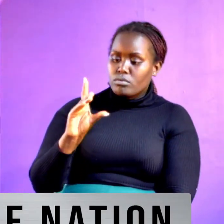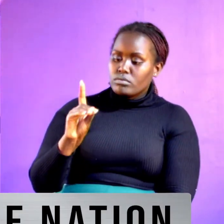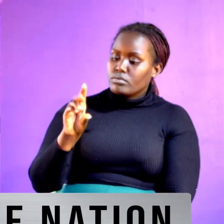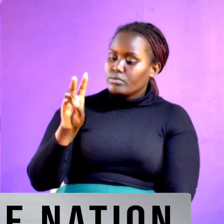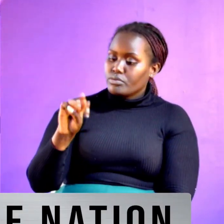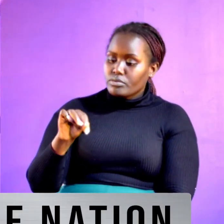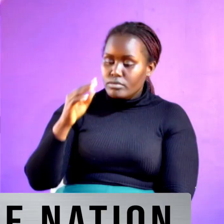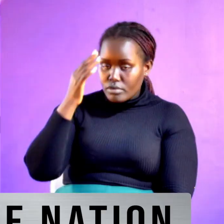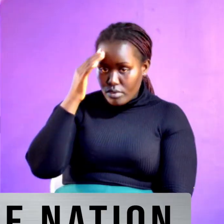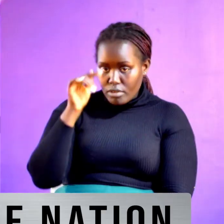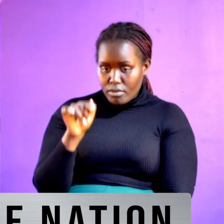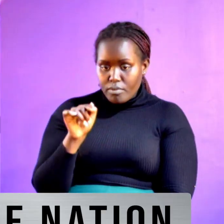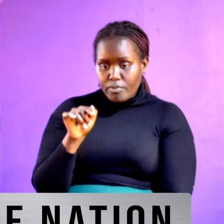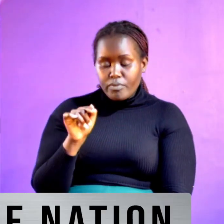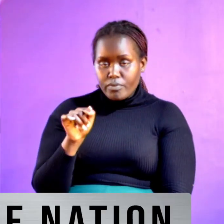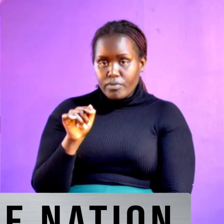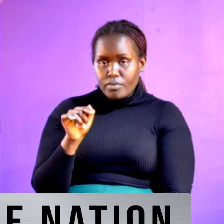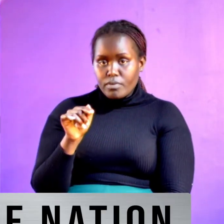these